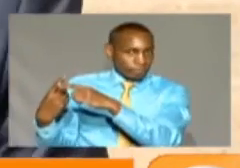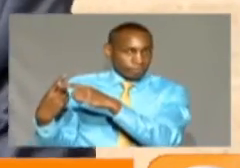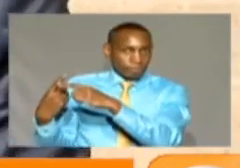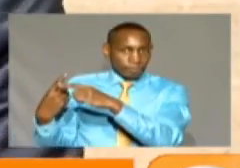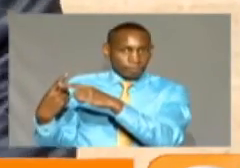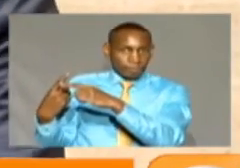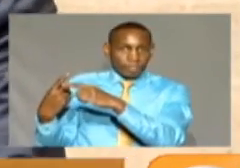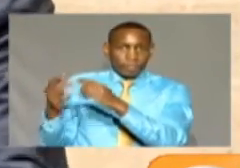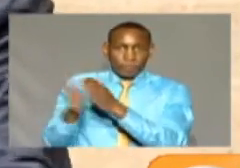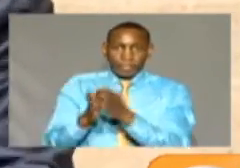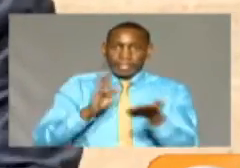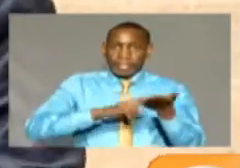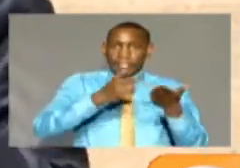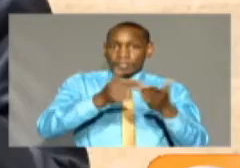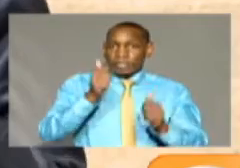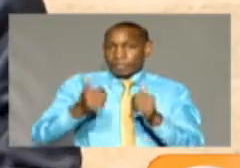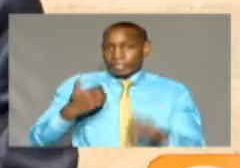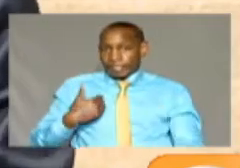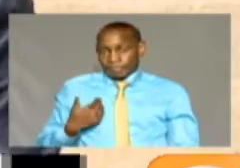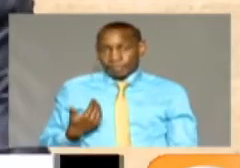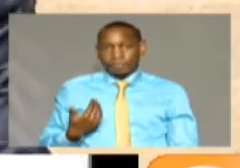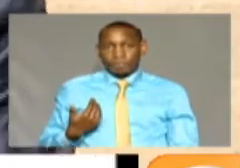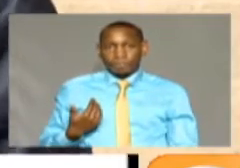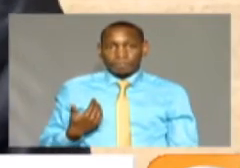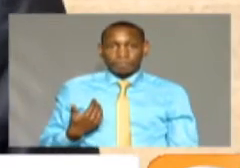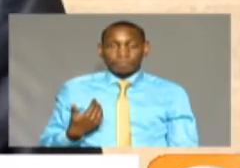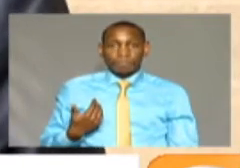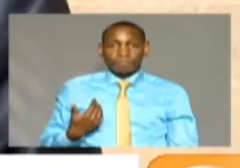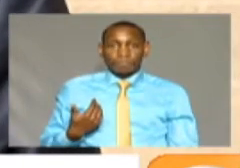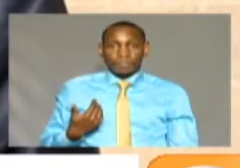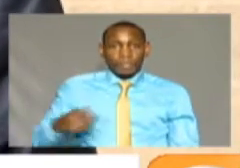With the manpower we have,